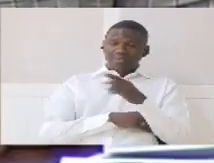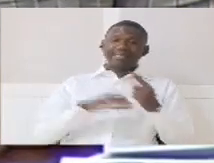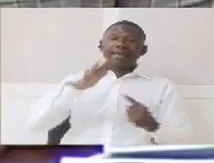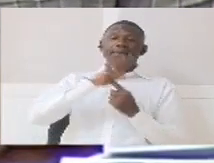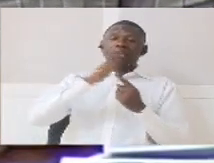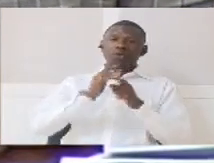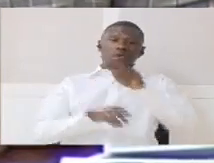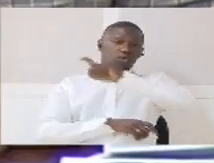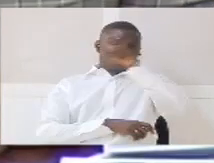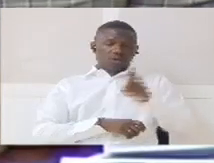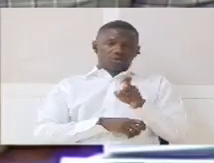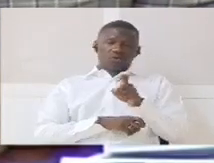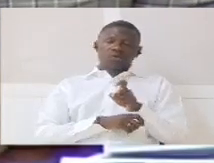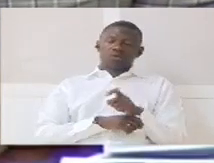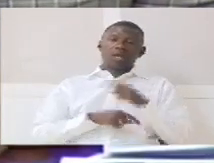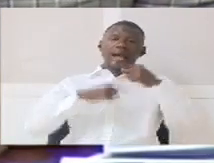question.